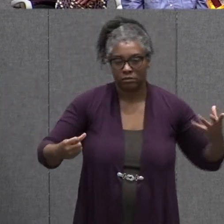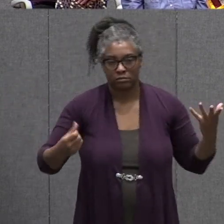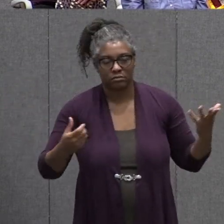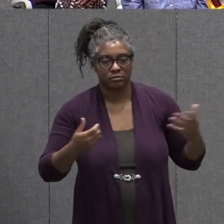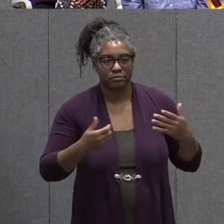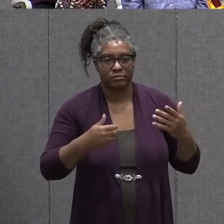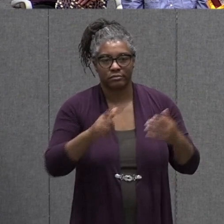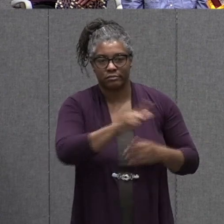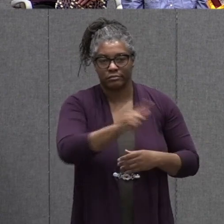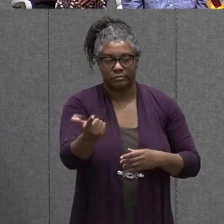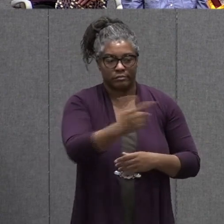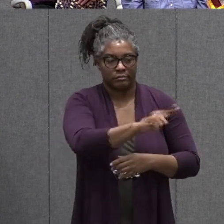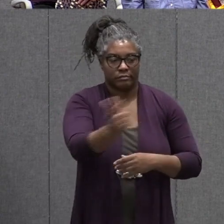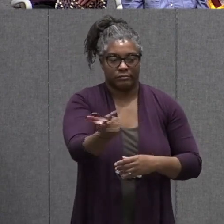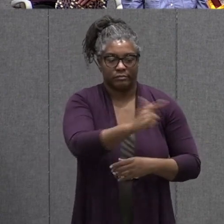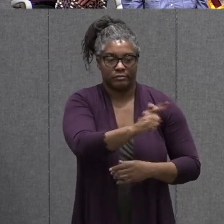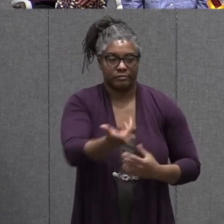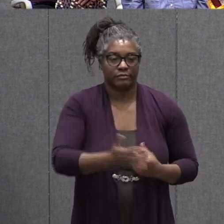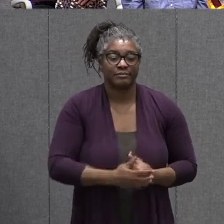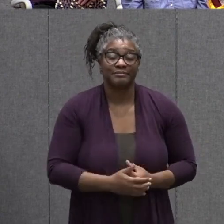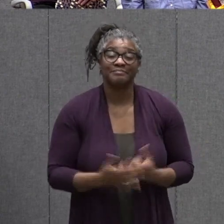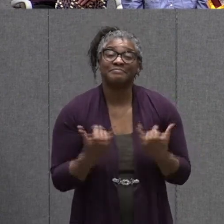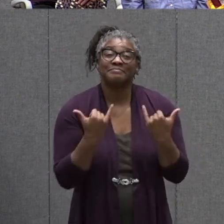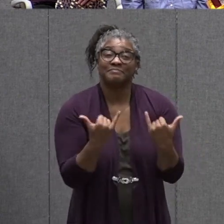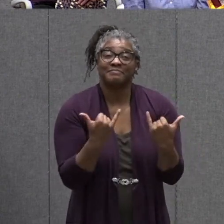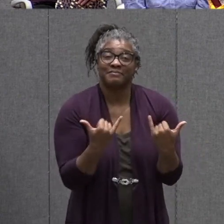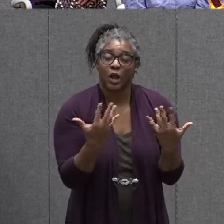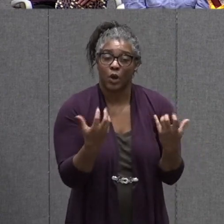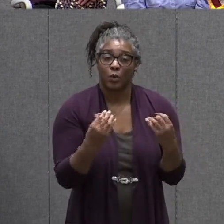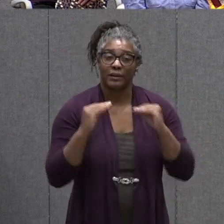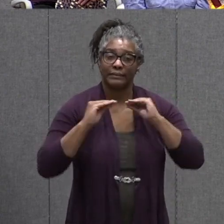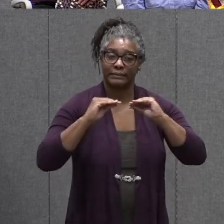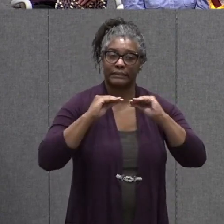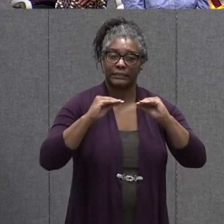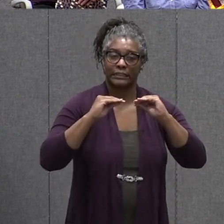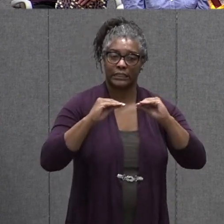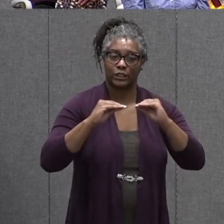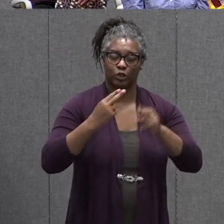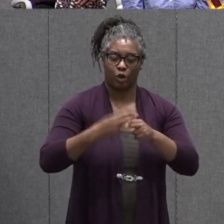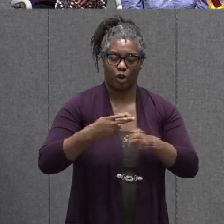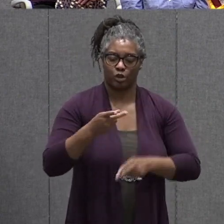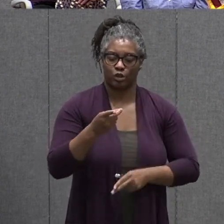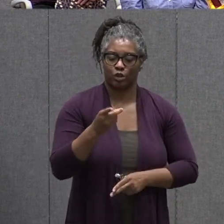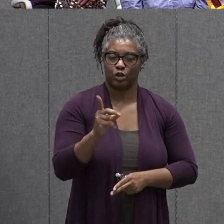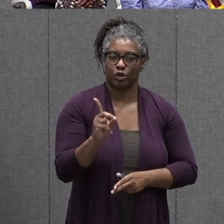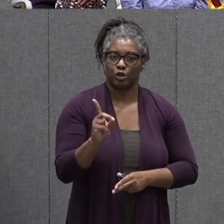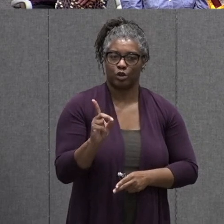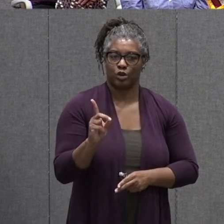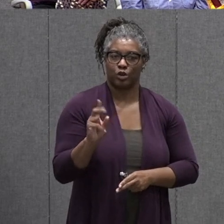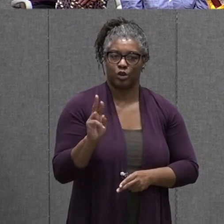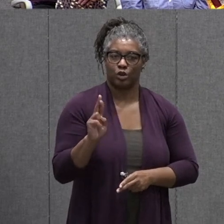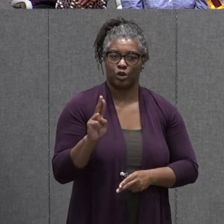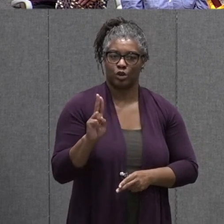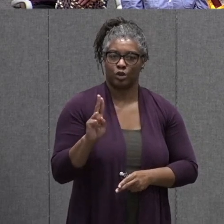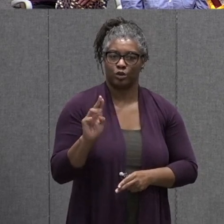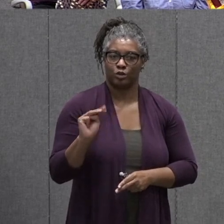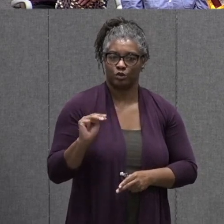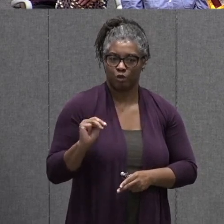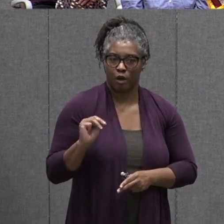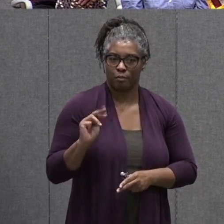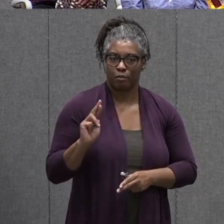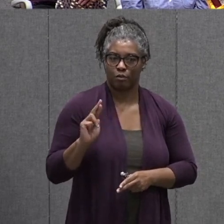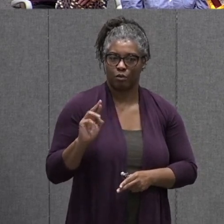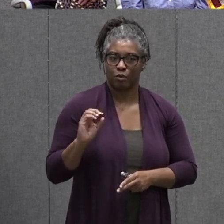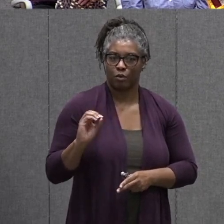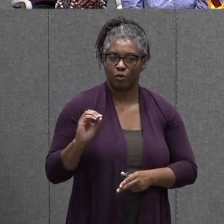you is I want to teach you the drum roll, which is really fun. And my drum club at Marie Hughes, this is their